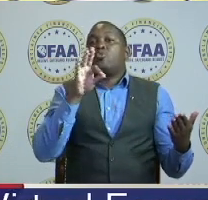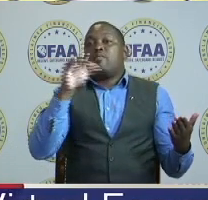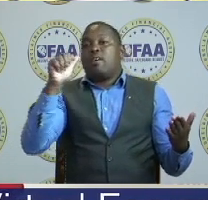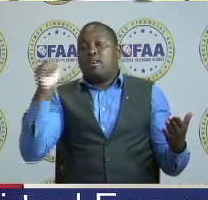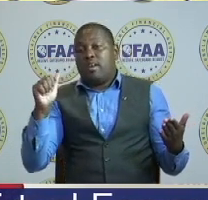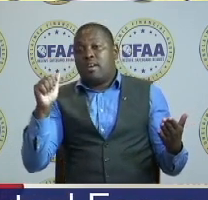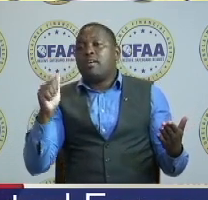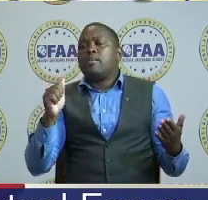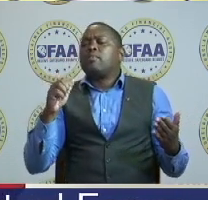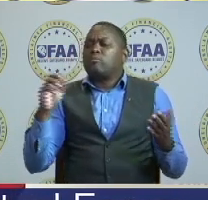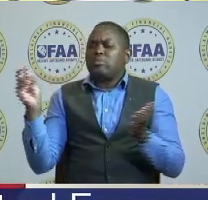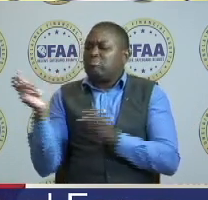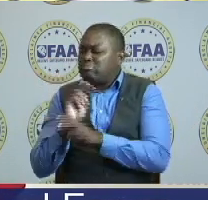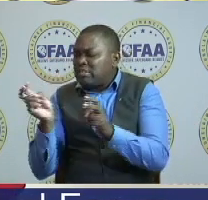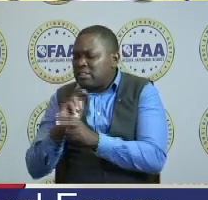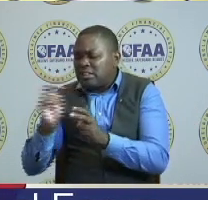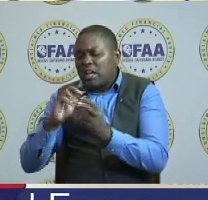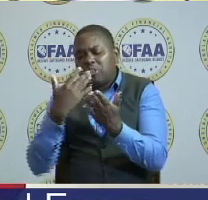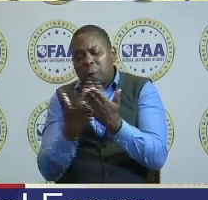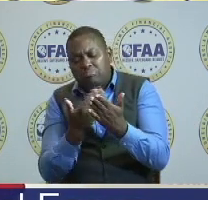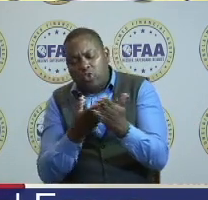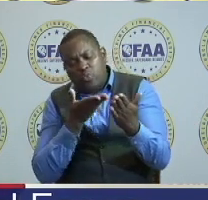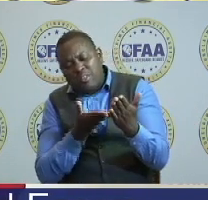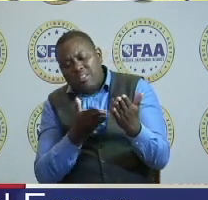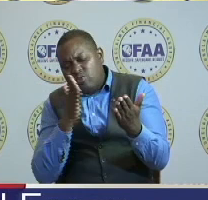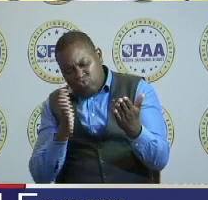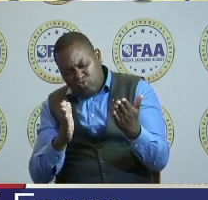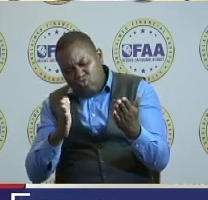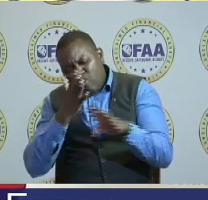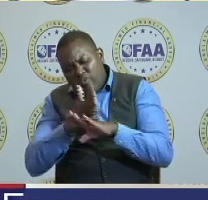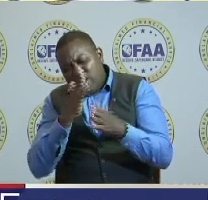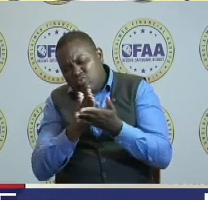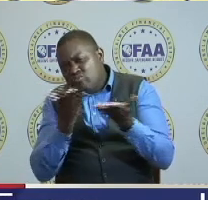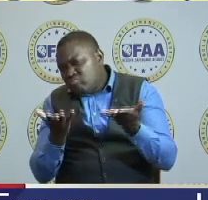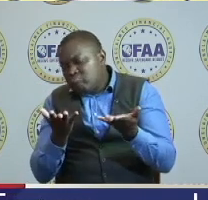verification process to be able to really know and identify that